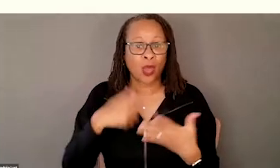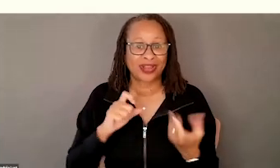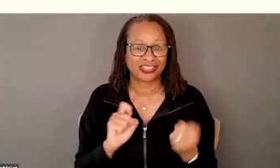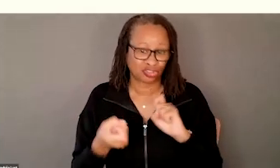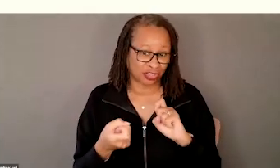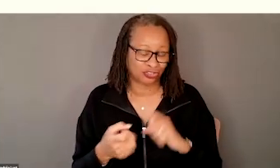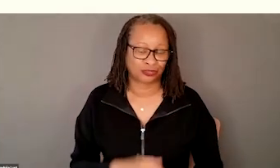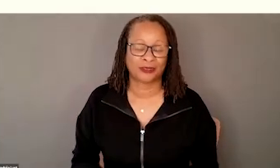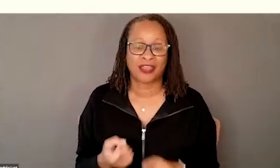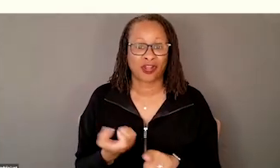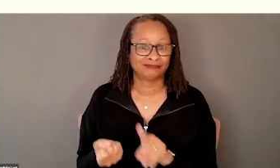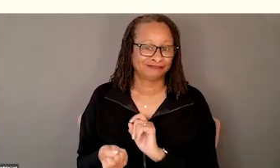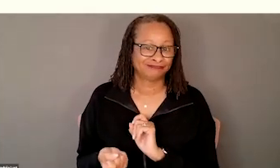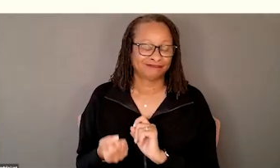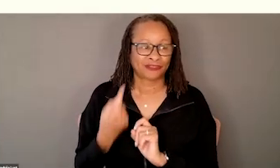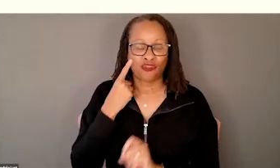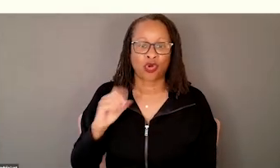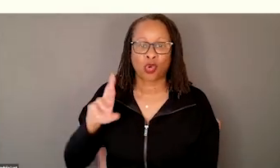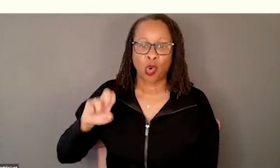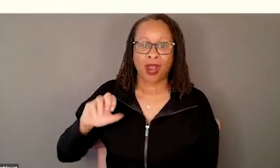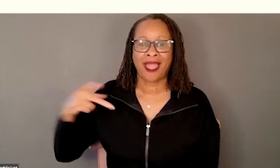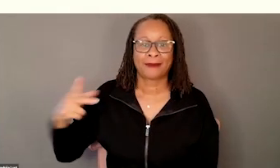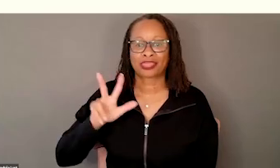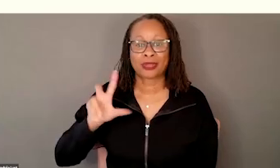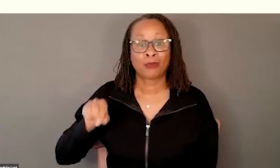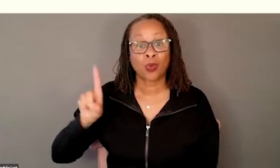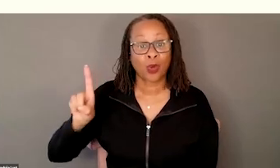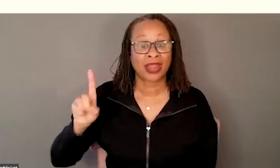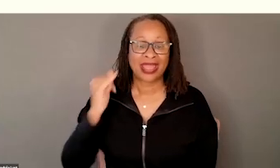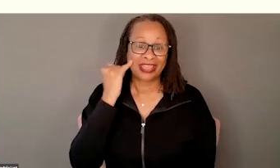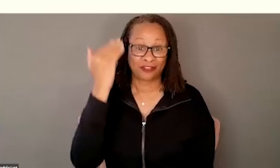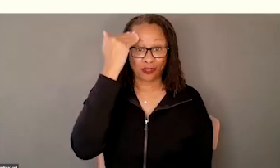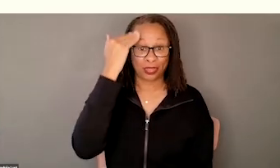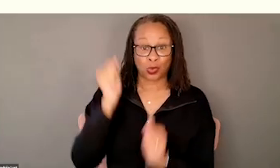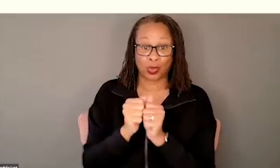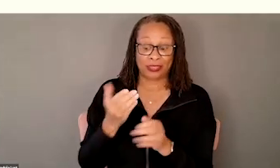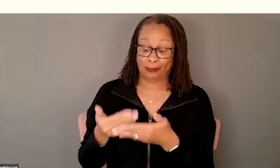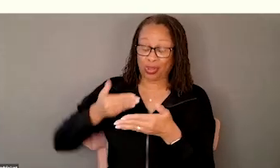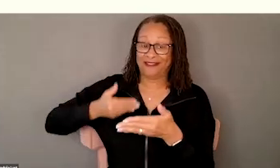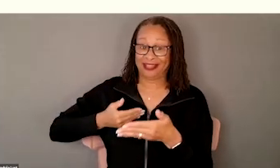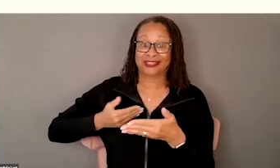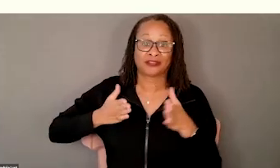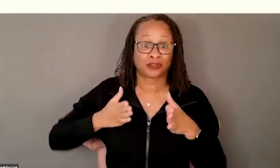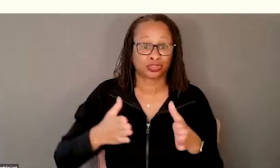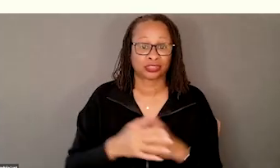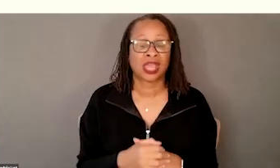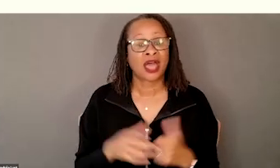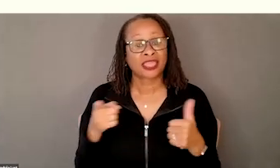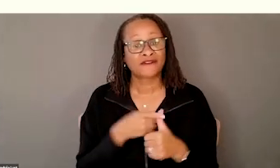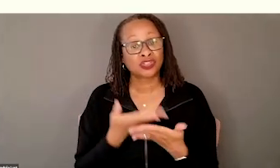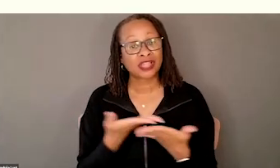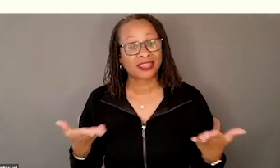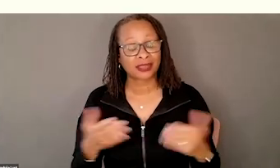changed for the Core App 3.1 in case you're familiar with the previous version. So the first thing